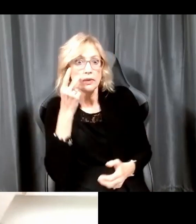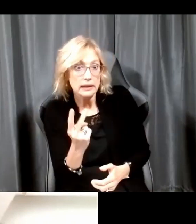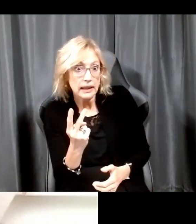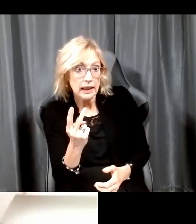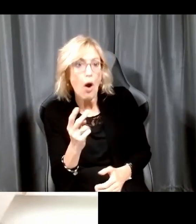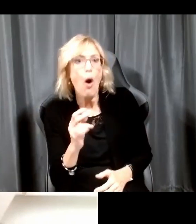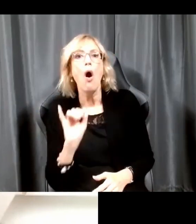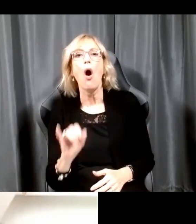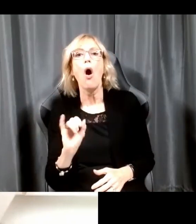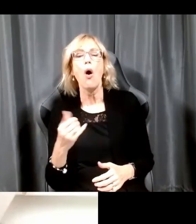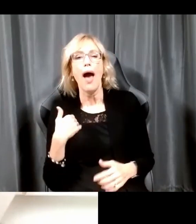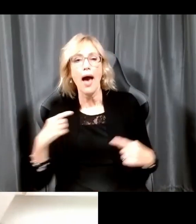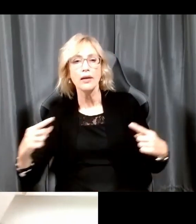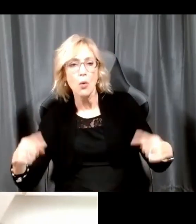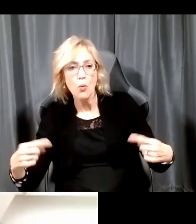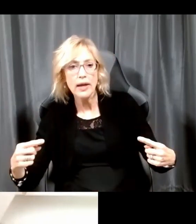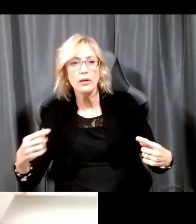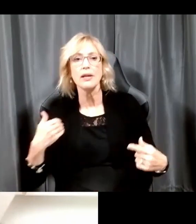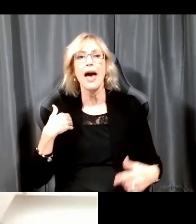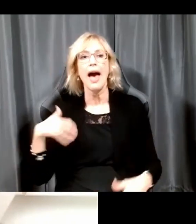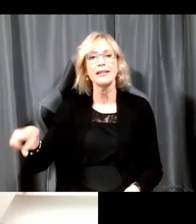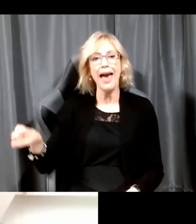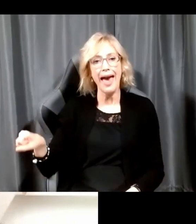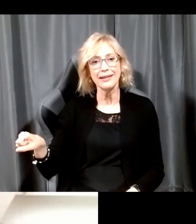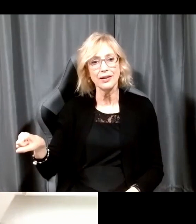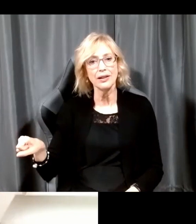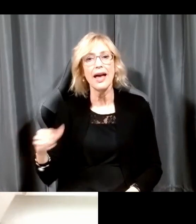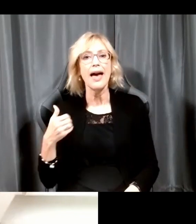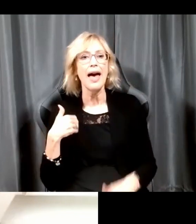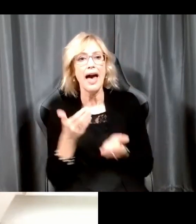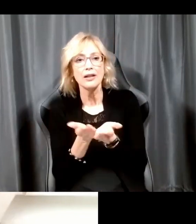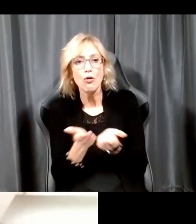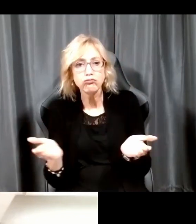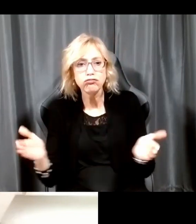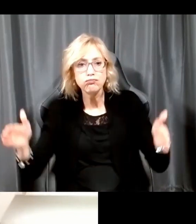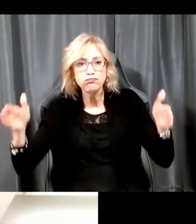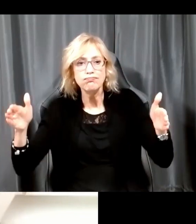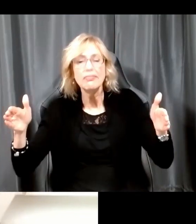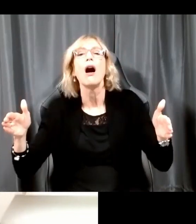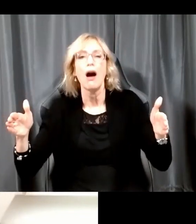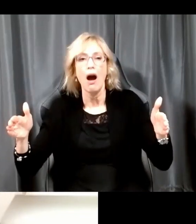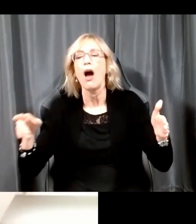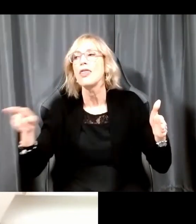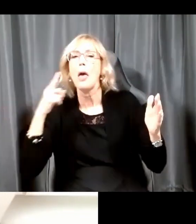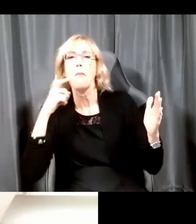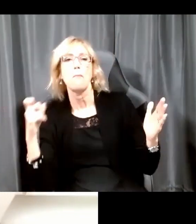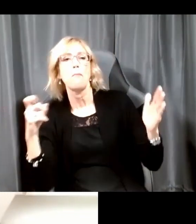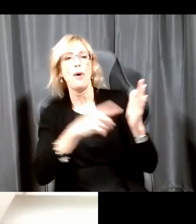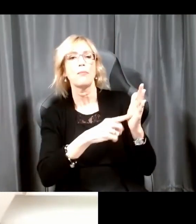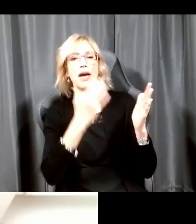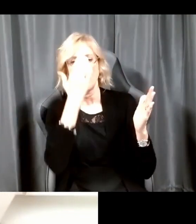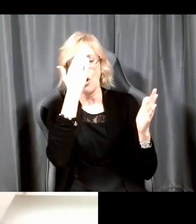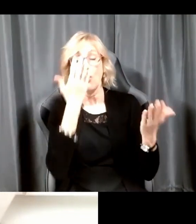that a wagon has wheels, a wagon has a handle, a wagon has a base. and things like that. And that way they can identify the, and